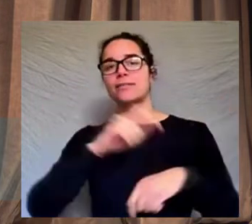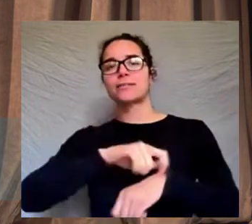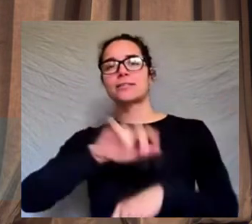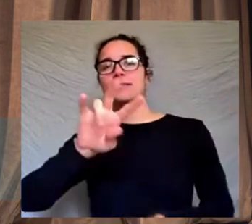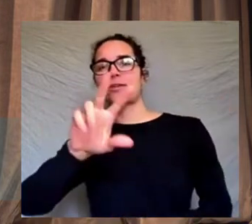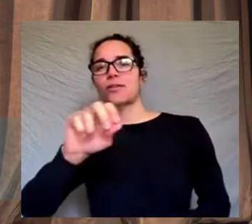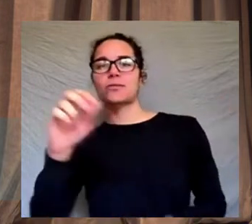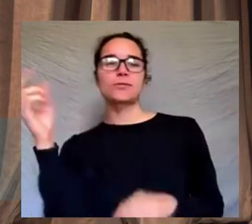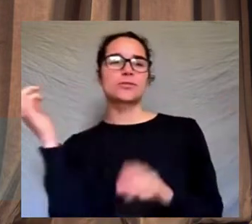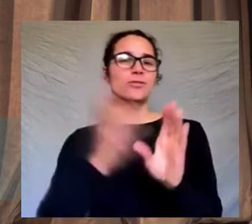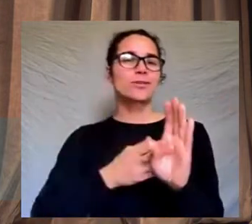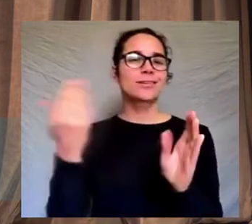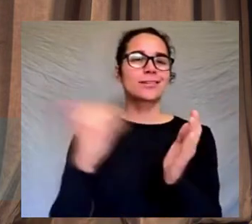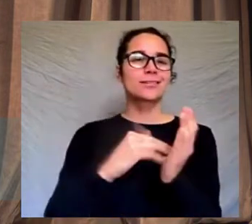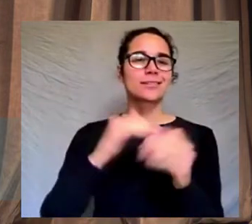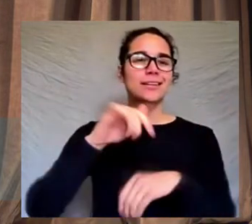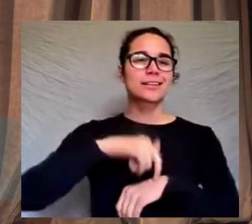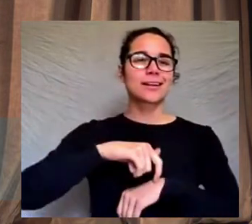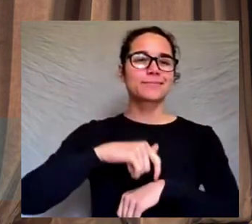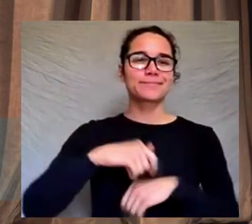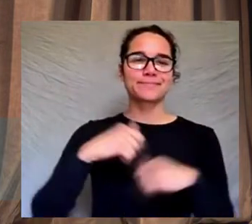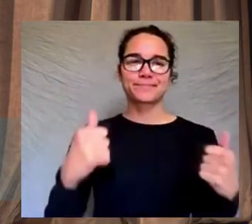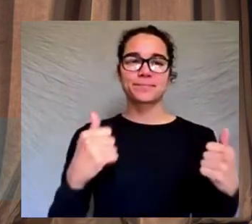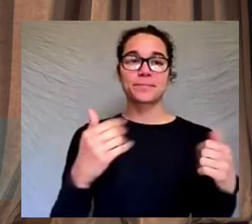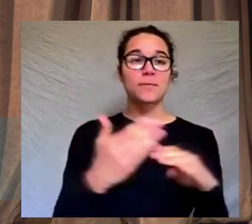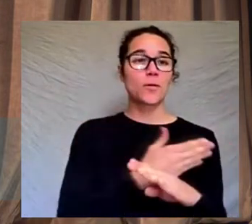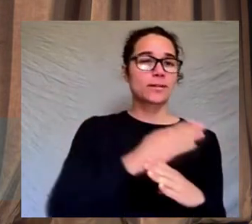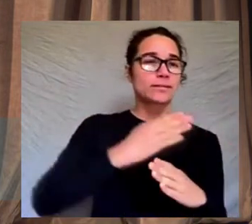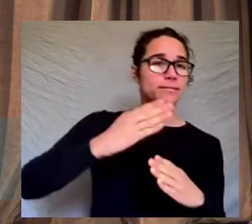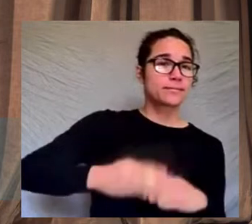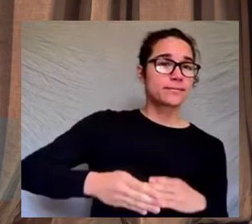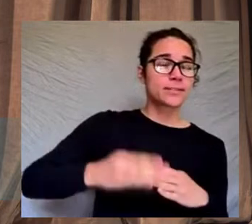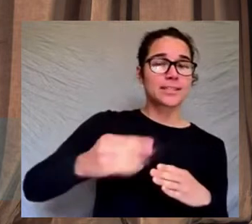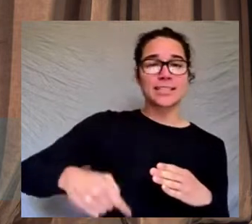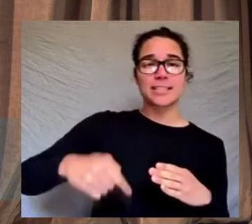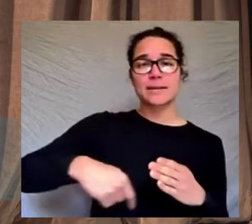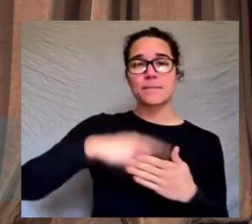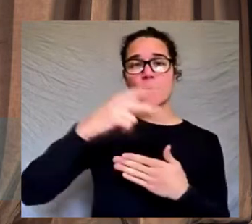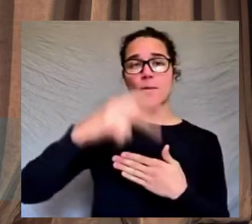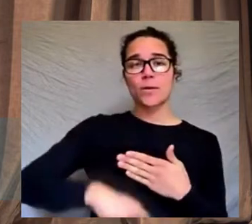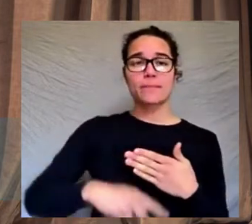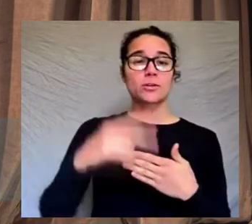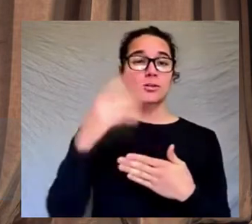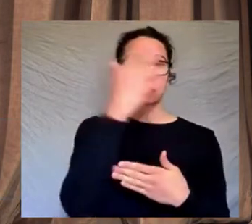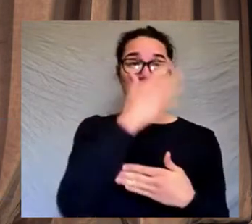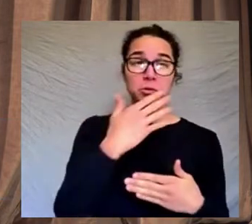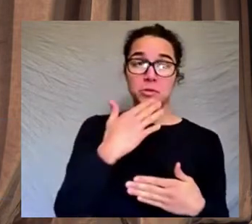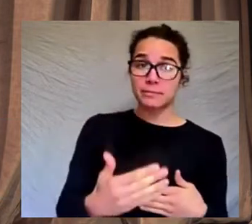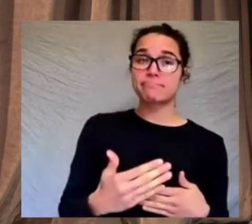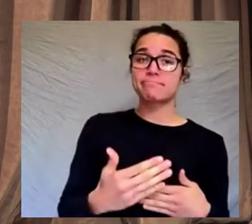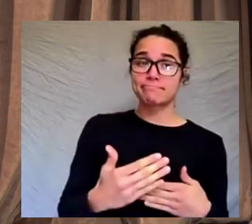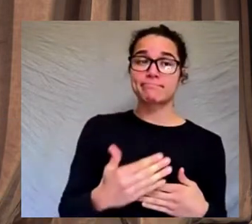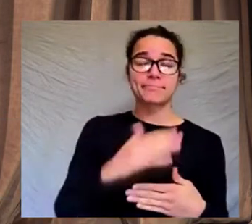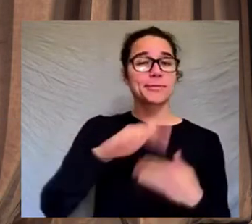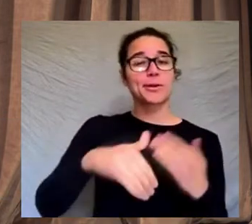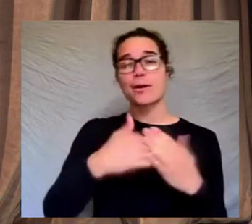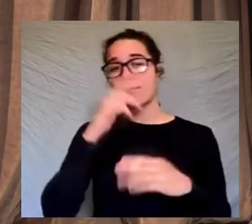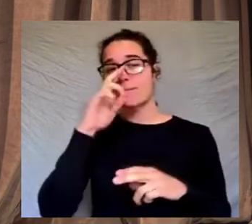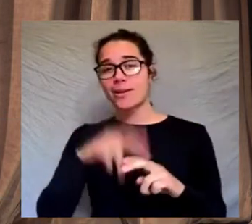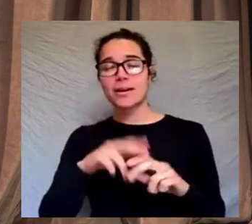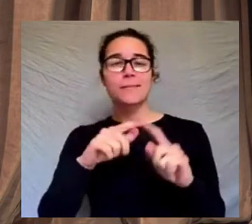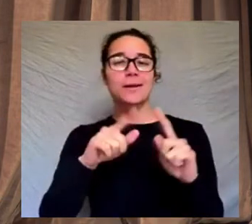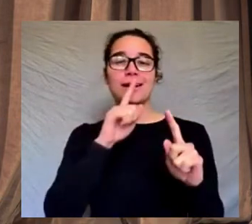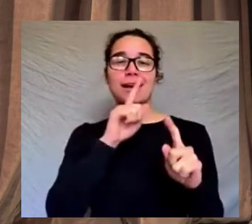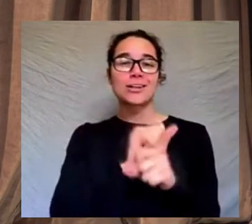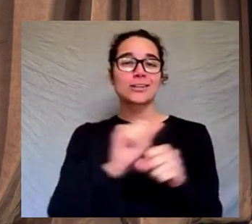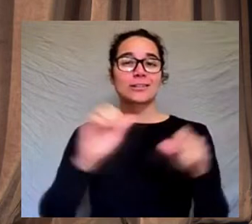that time. Before I end, this program looks good. It's all fun. But it actually comes together from a